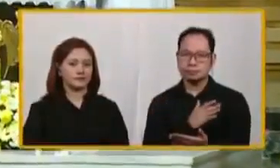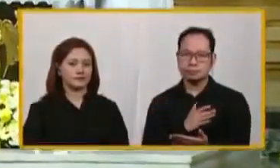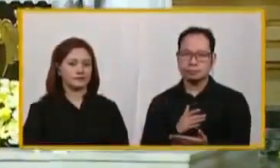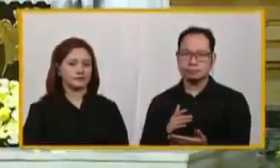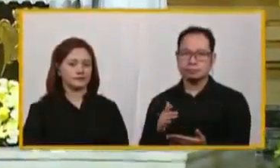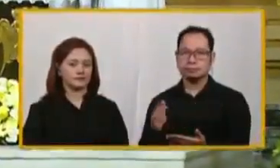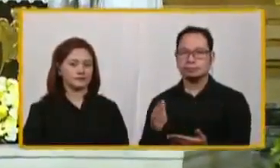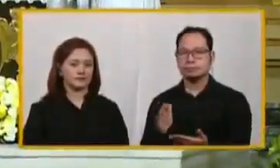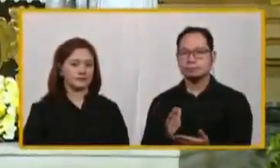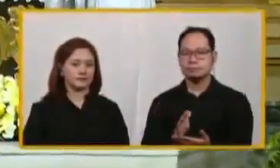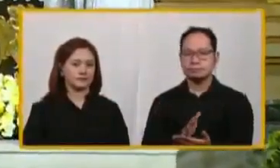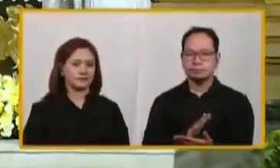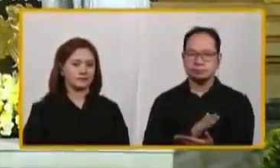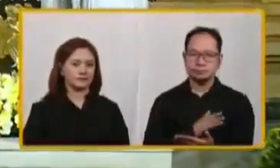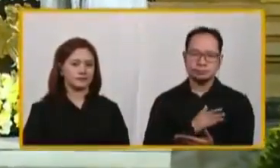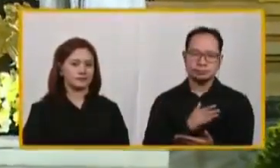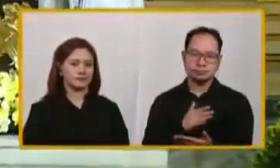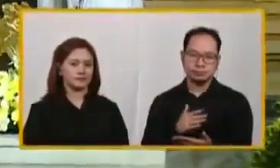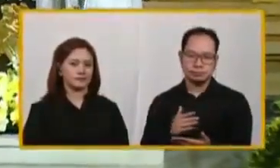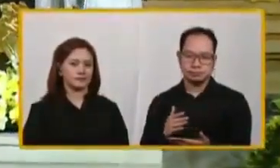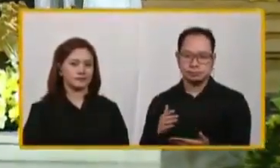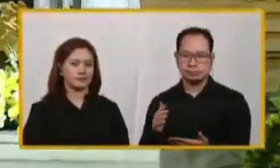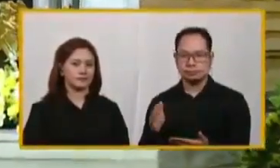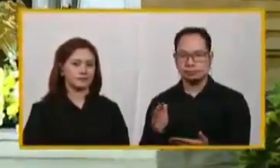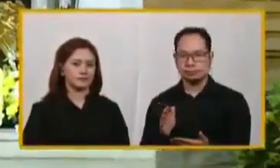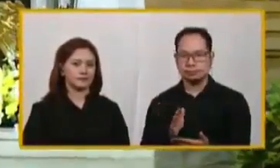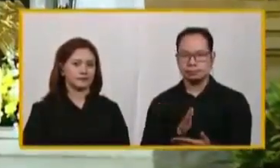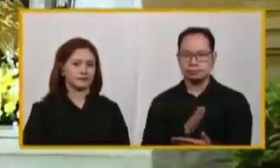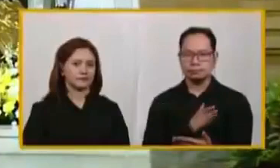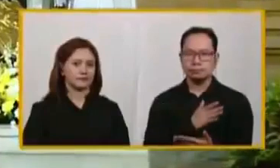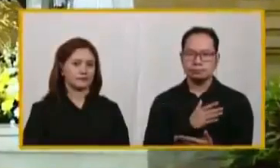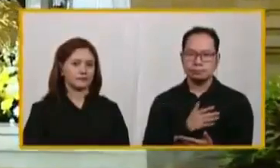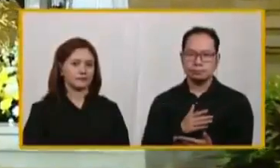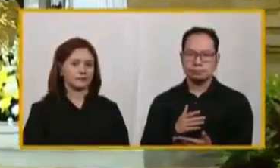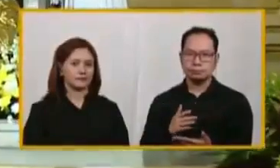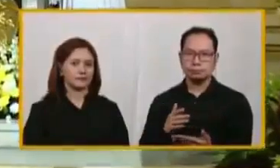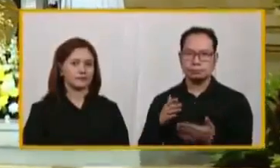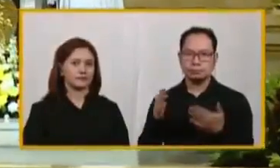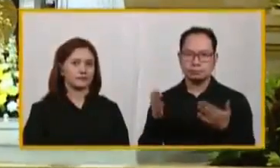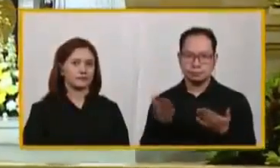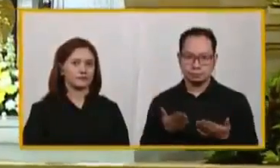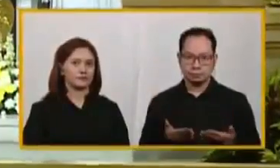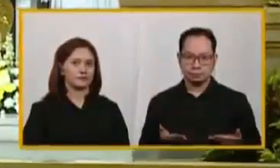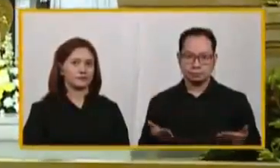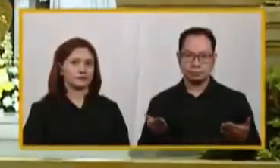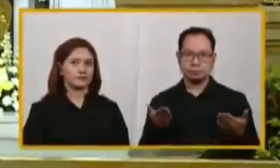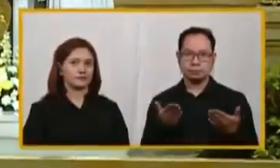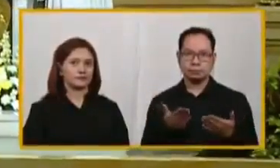Cardinal.